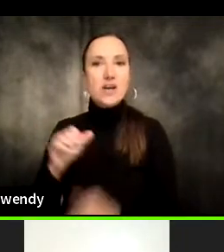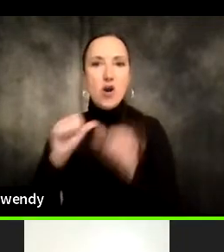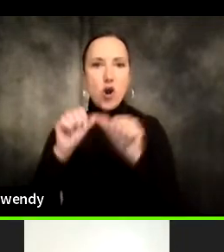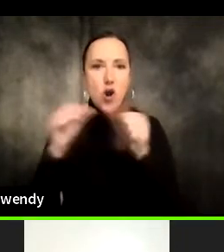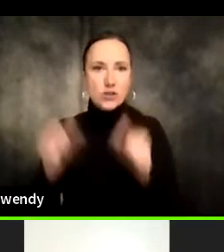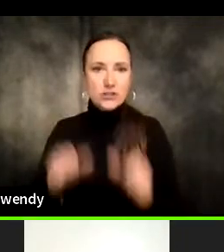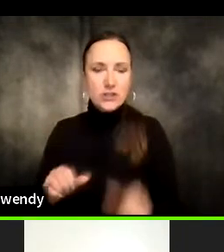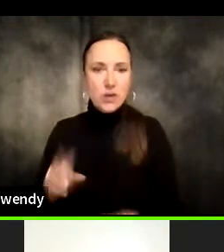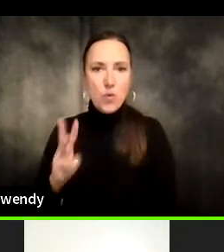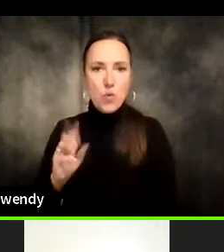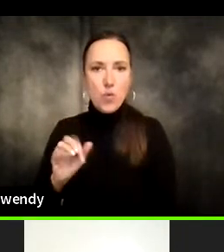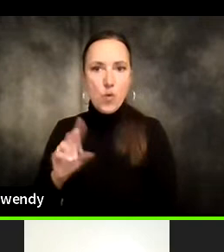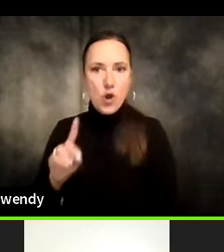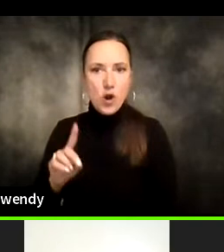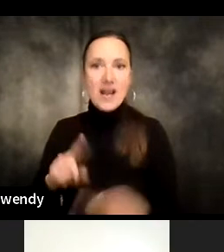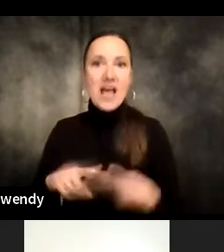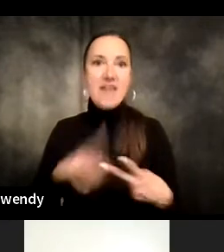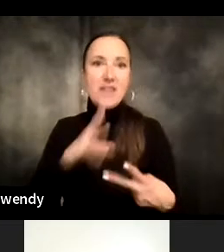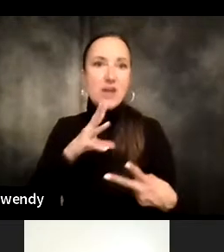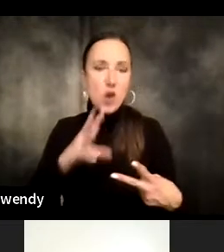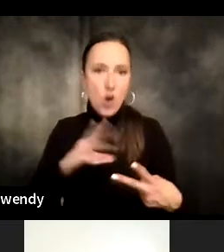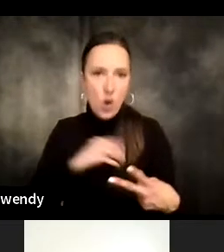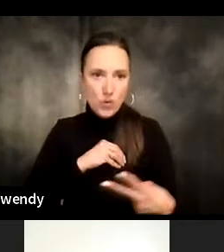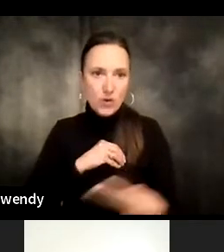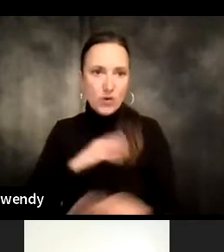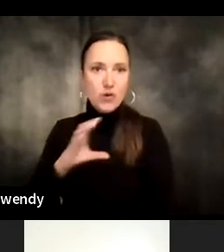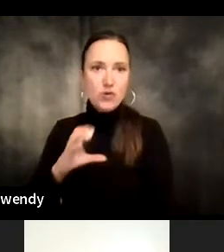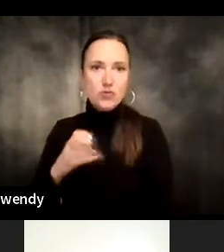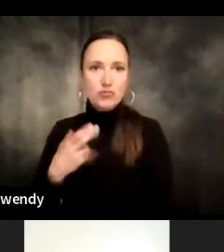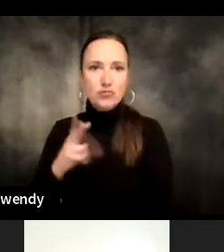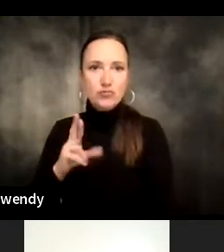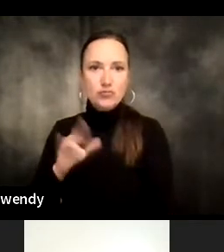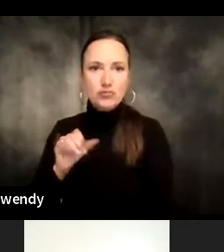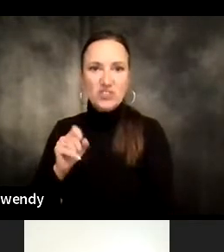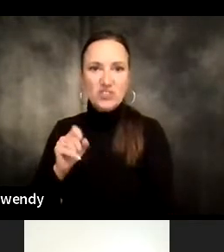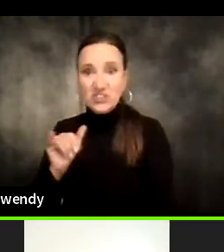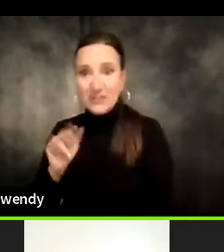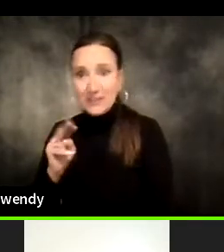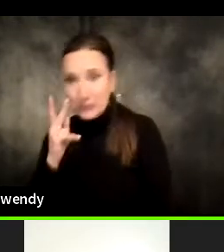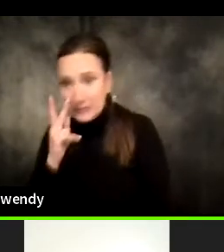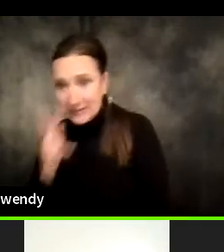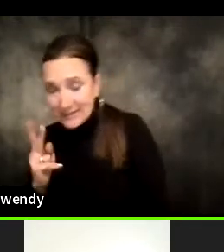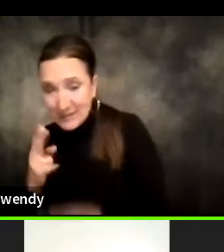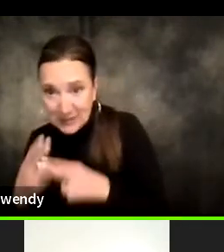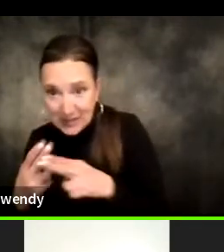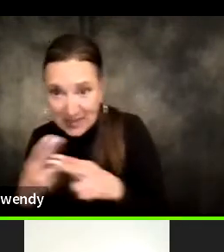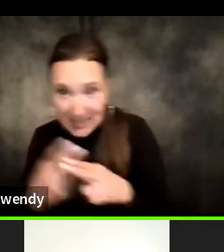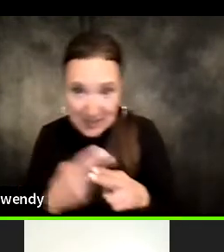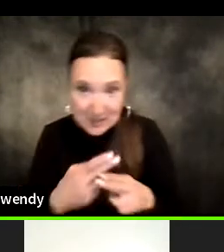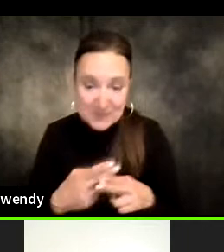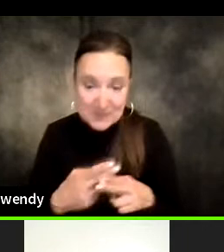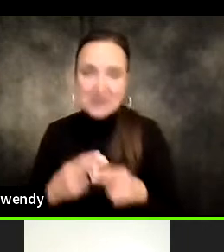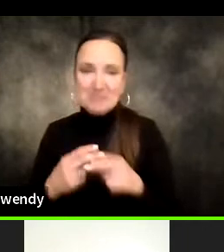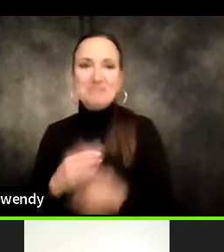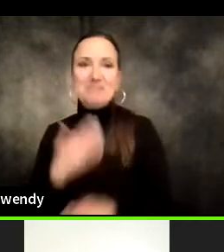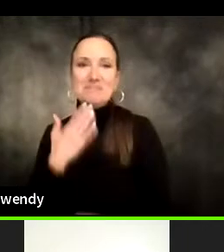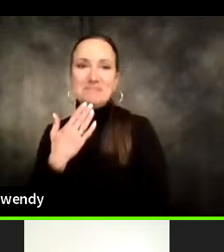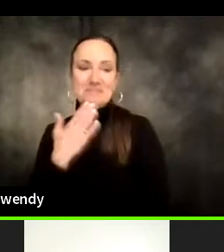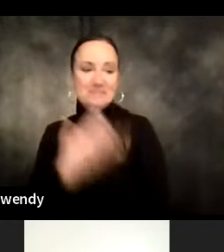and the property owner, Christian Creech. If you see them out there, if you will do. Bring them up as panelists. Thank